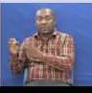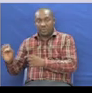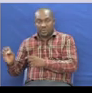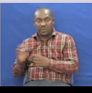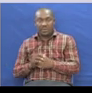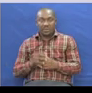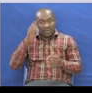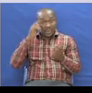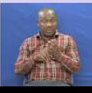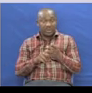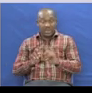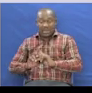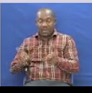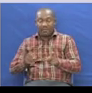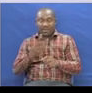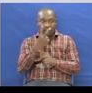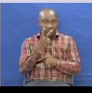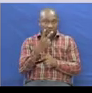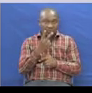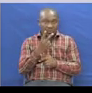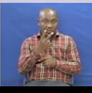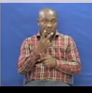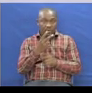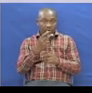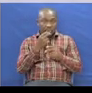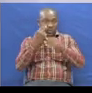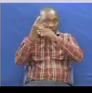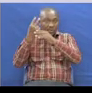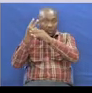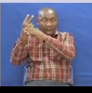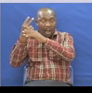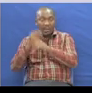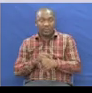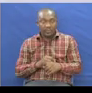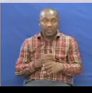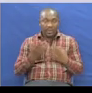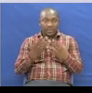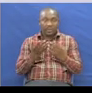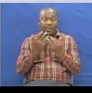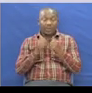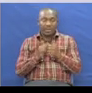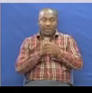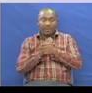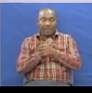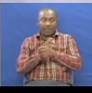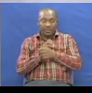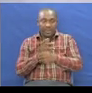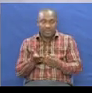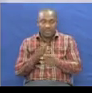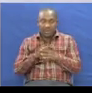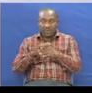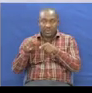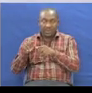square. The difference of 2 square can be factorized in this form here. So, upon writing this expression in this